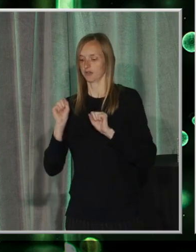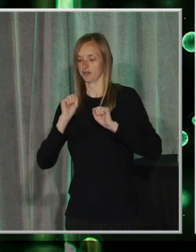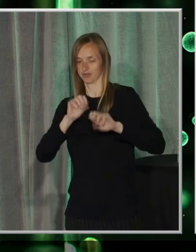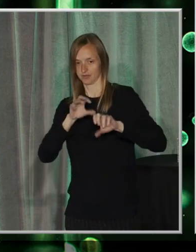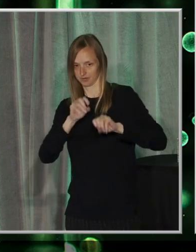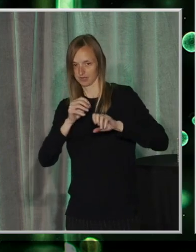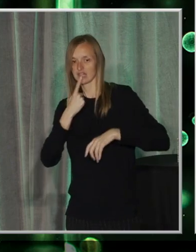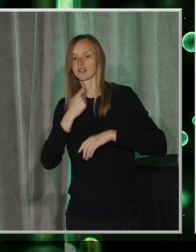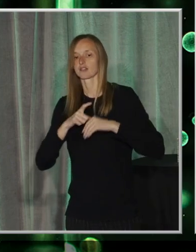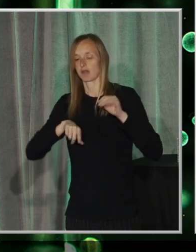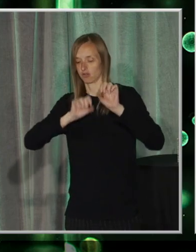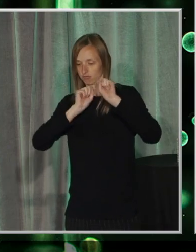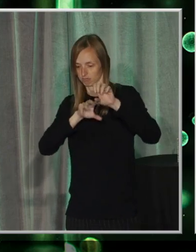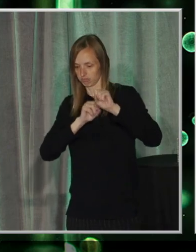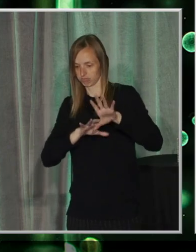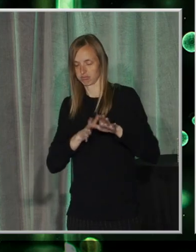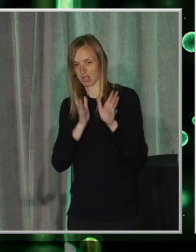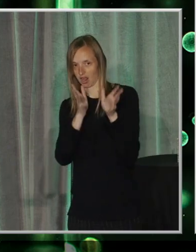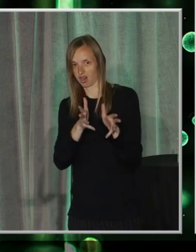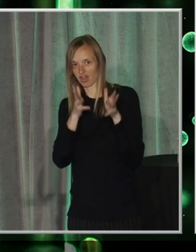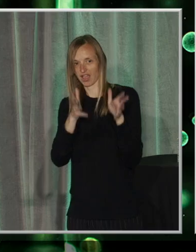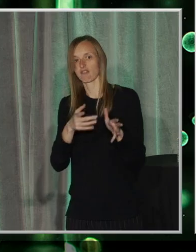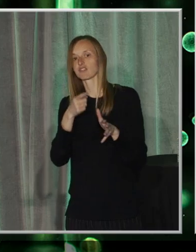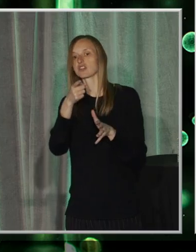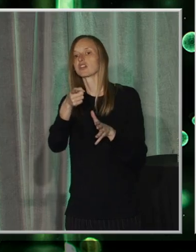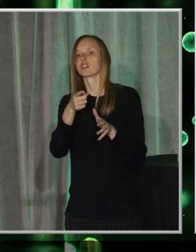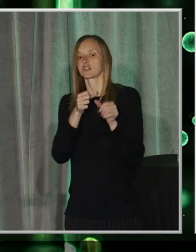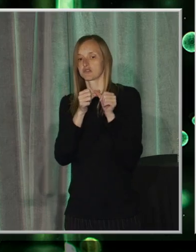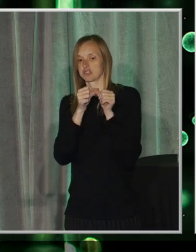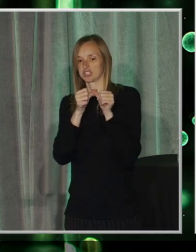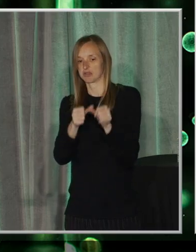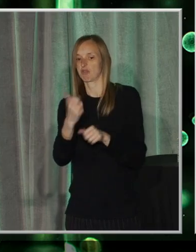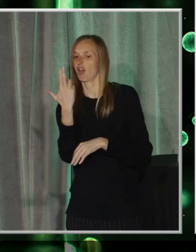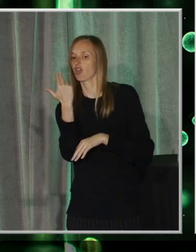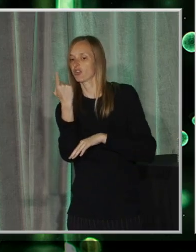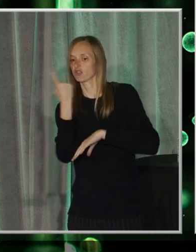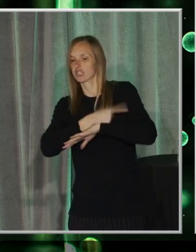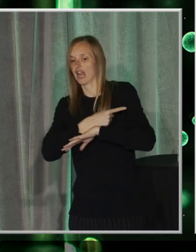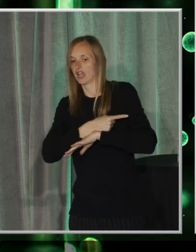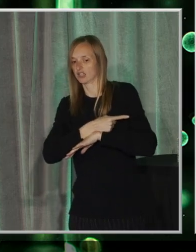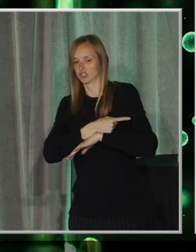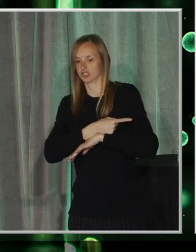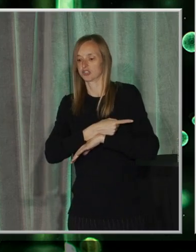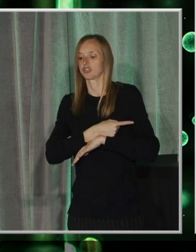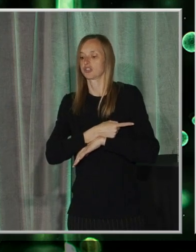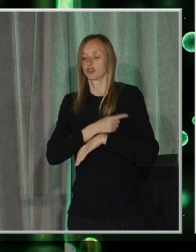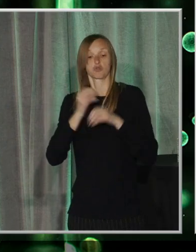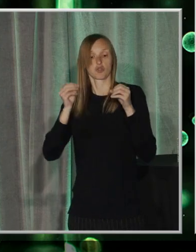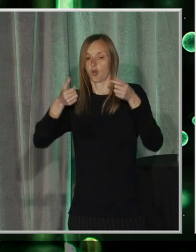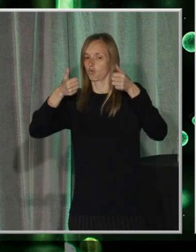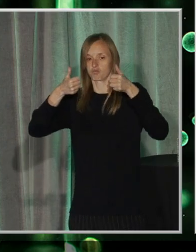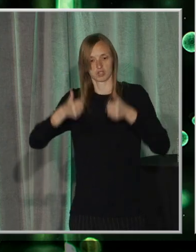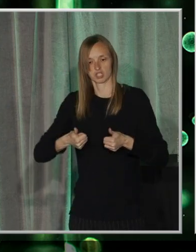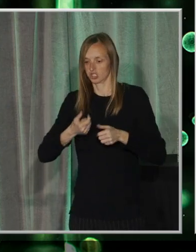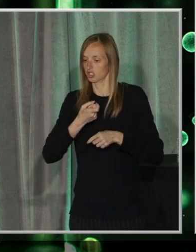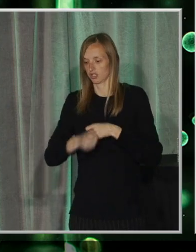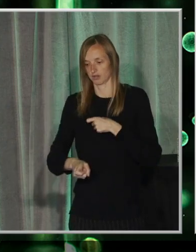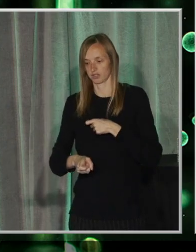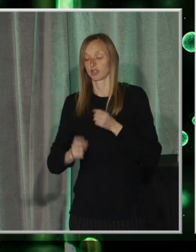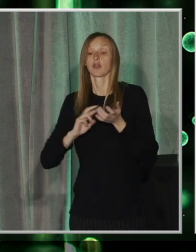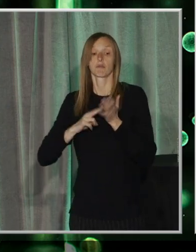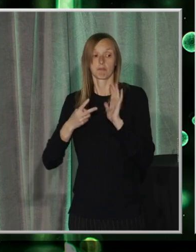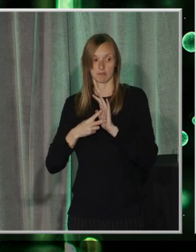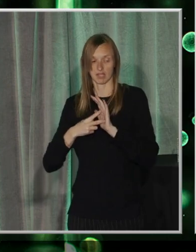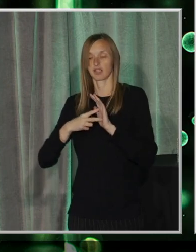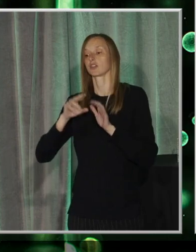it. And we have been able to keep it for 13 days without being deteriorated, which shows that this charcoal cooler has